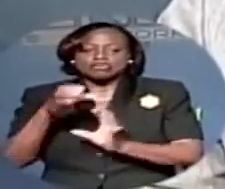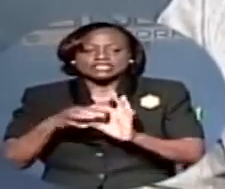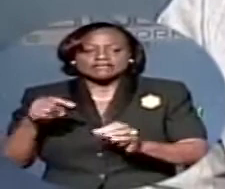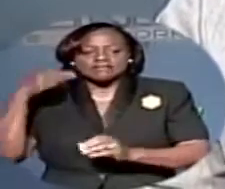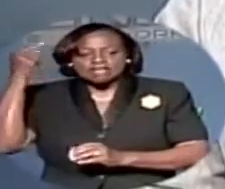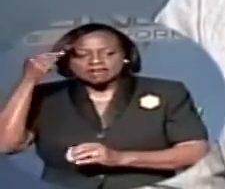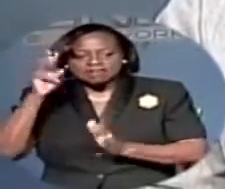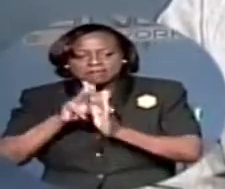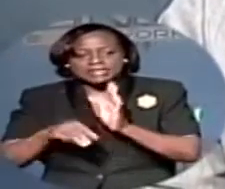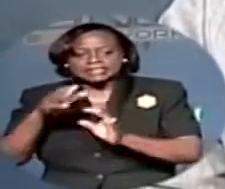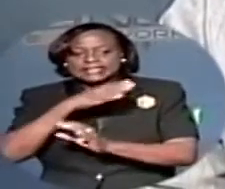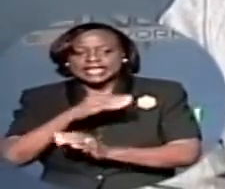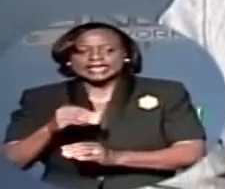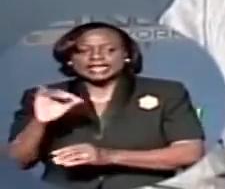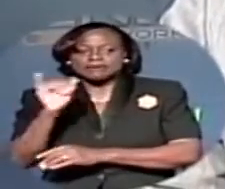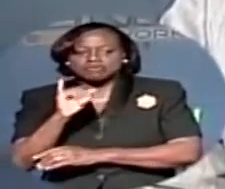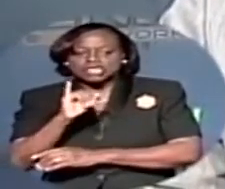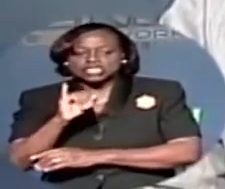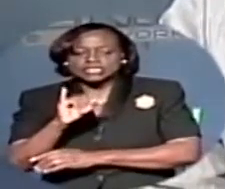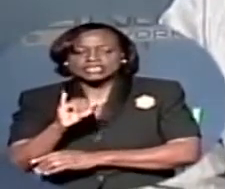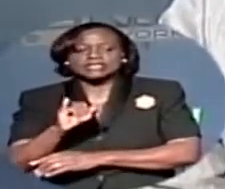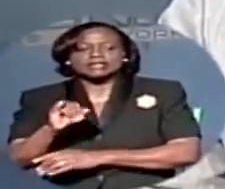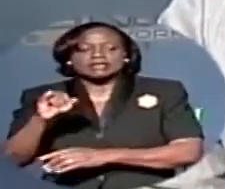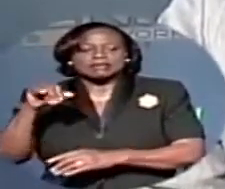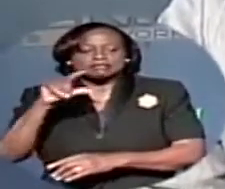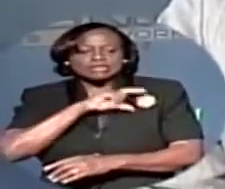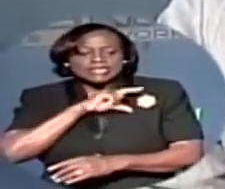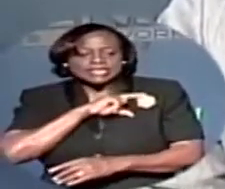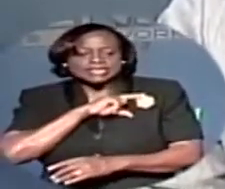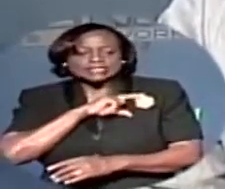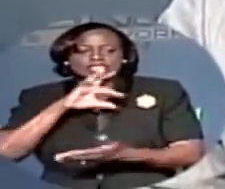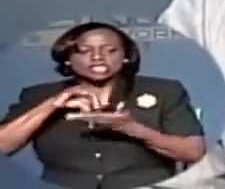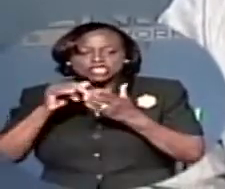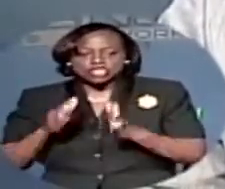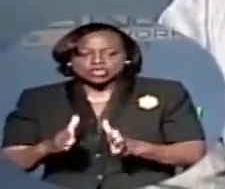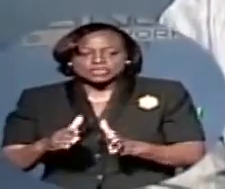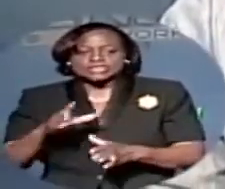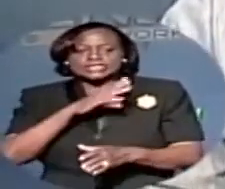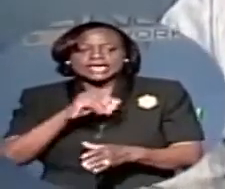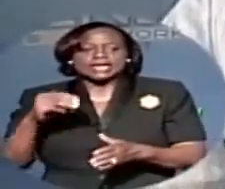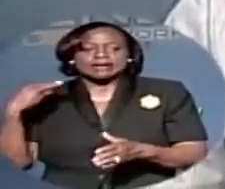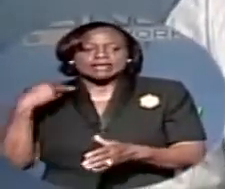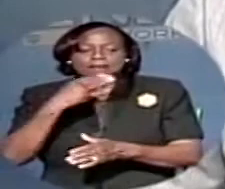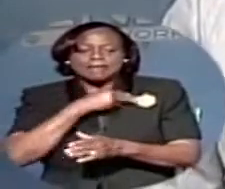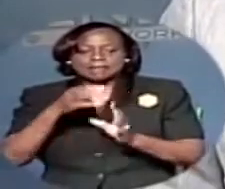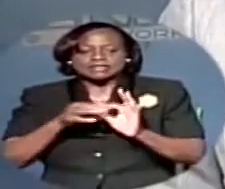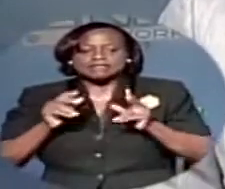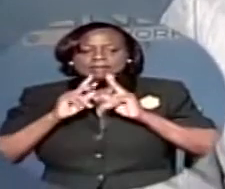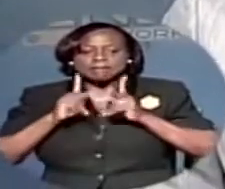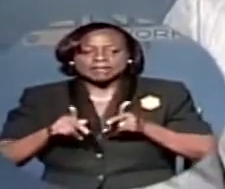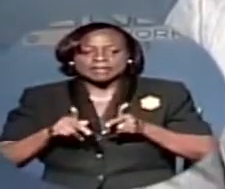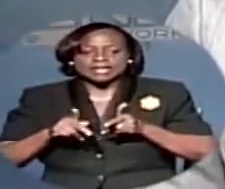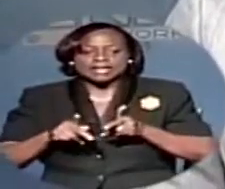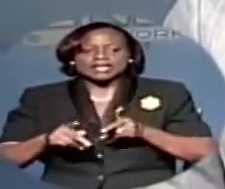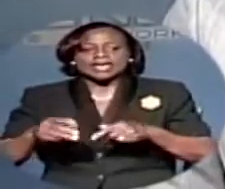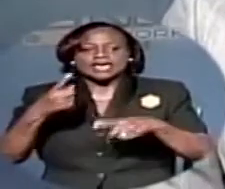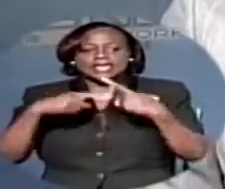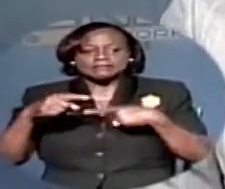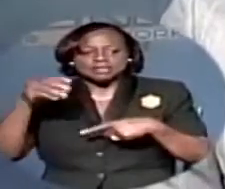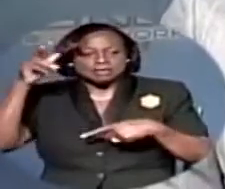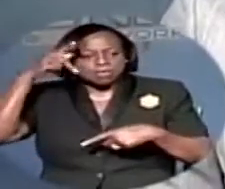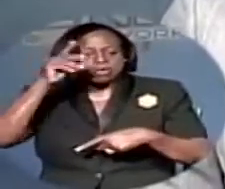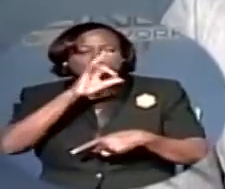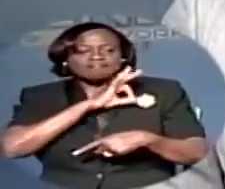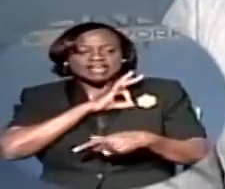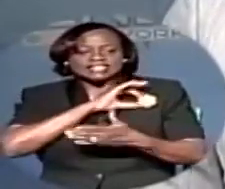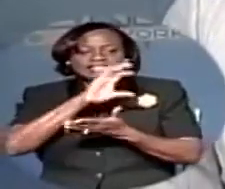immigration officials, police officers, students, lawyers, and members of the public packed the Paul Farquharson Center to receive some vital information